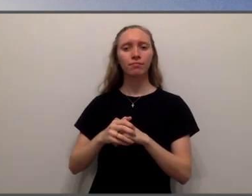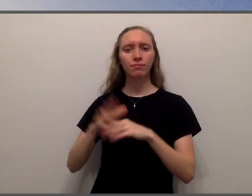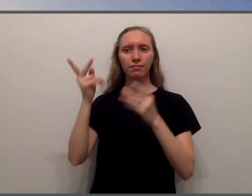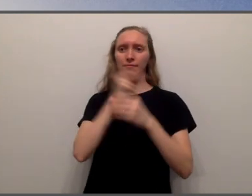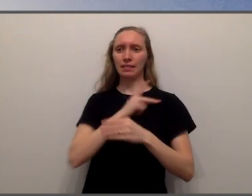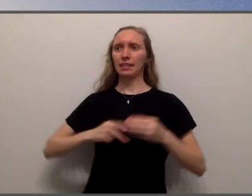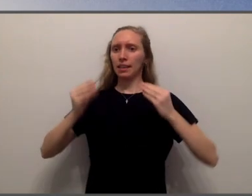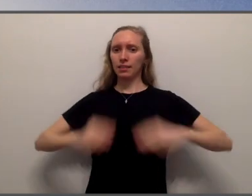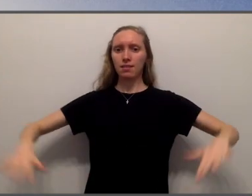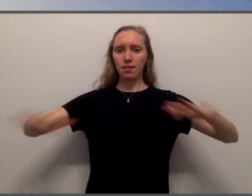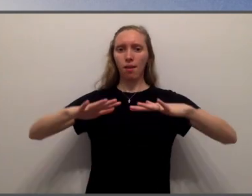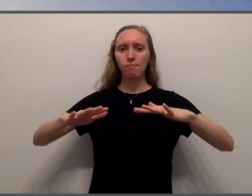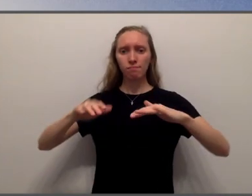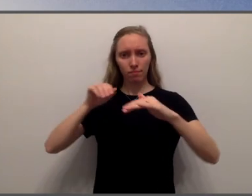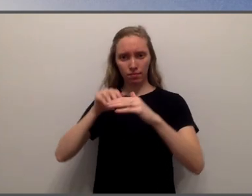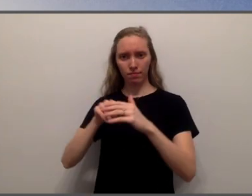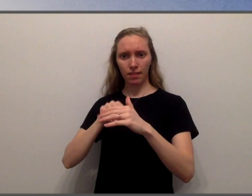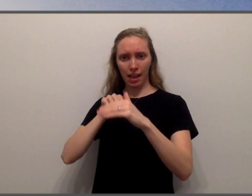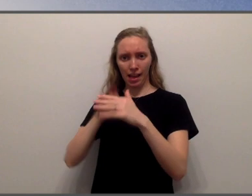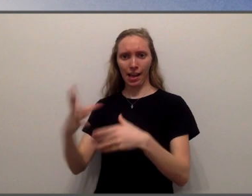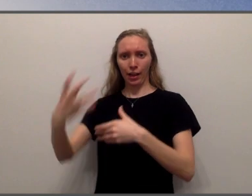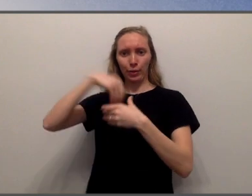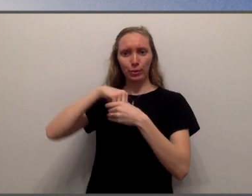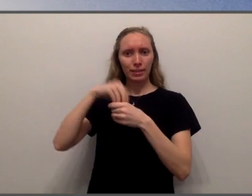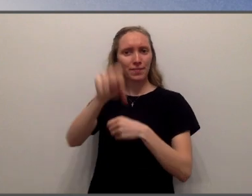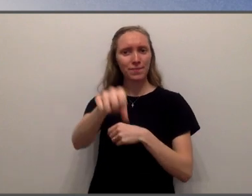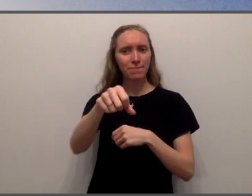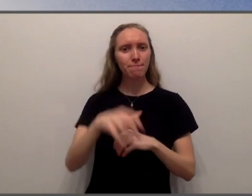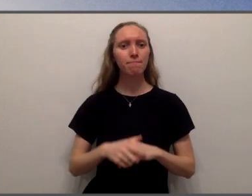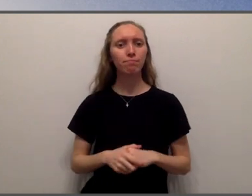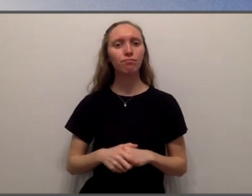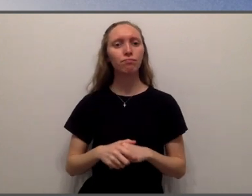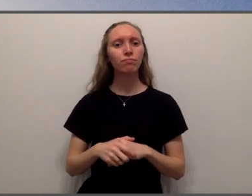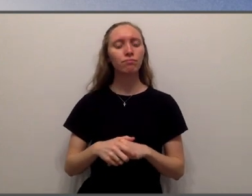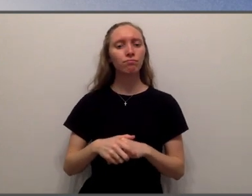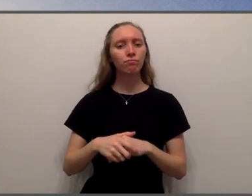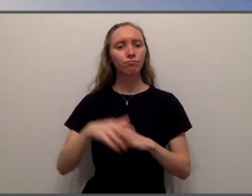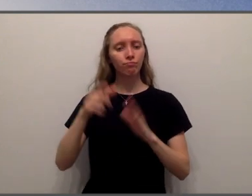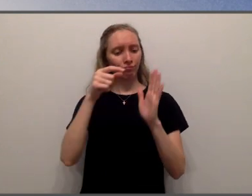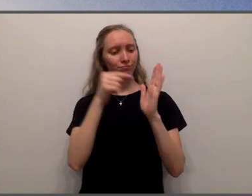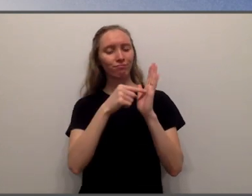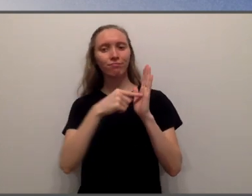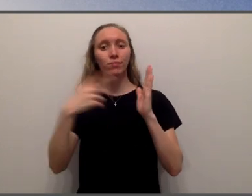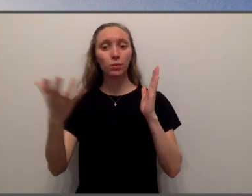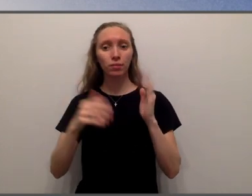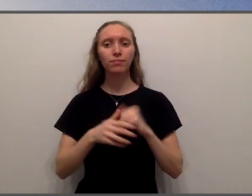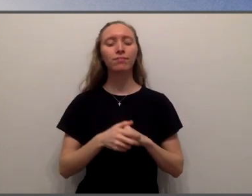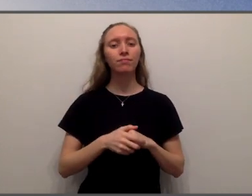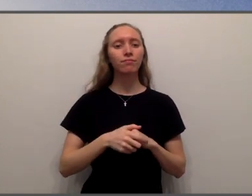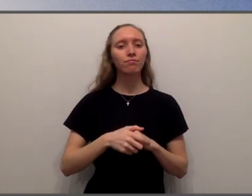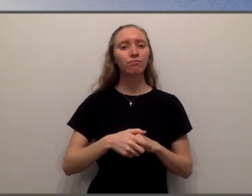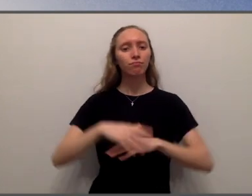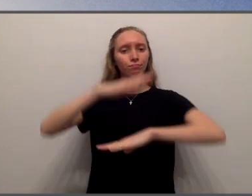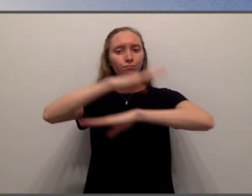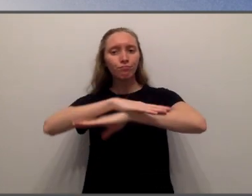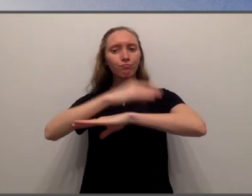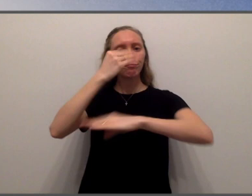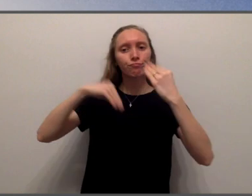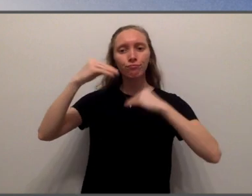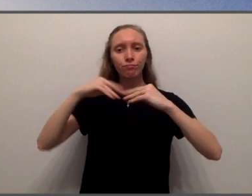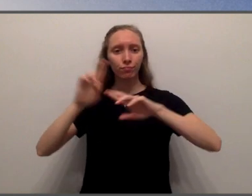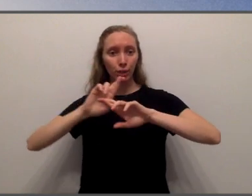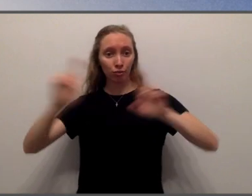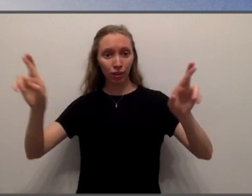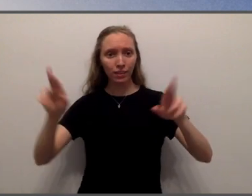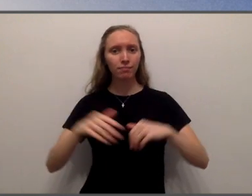When you give a luncheon or dinner, do not invite your friends, your brothers or sisters, your relatives, or your rich neighbors. If you